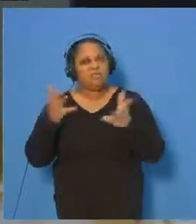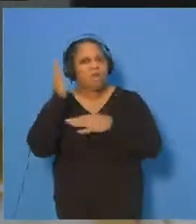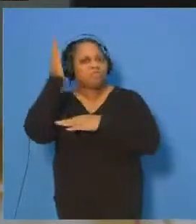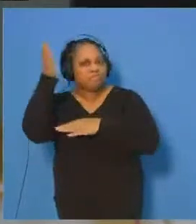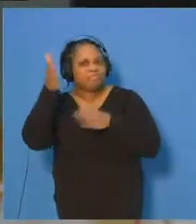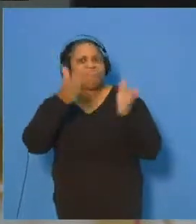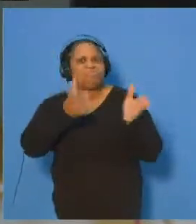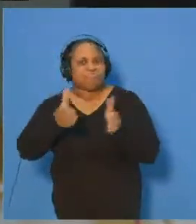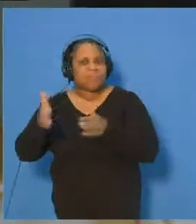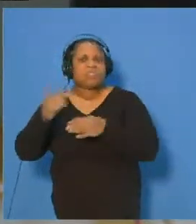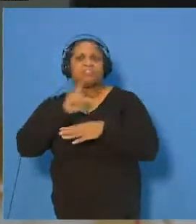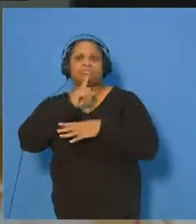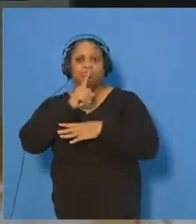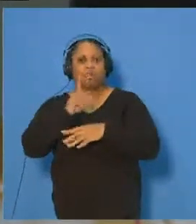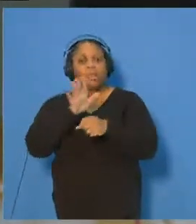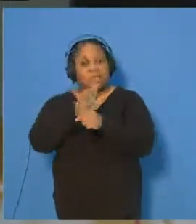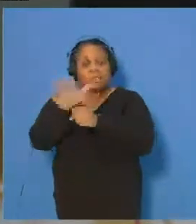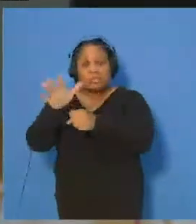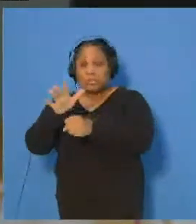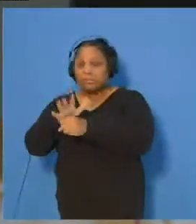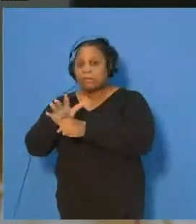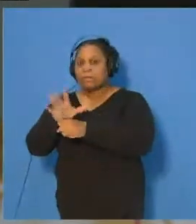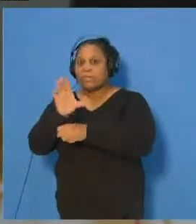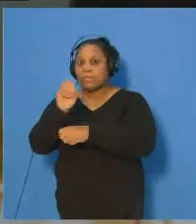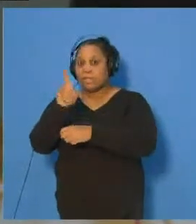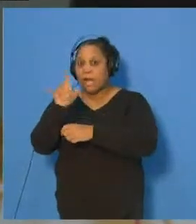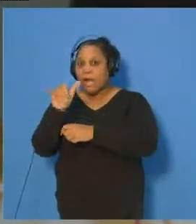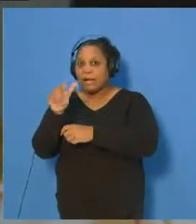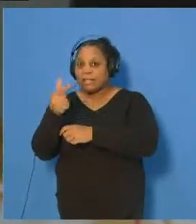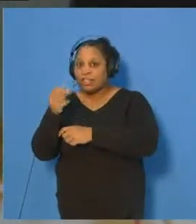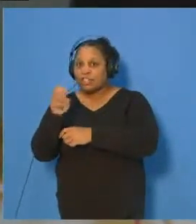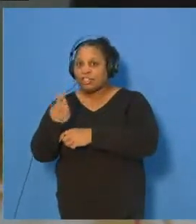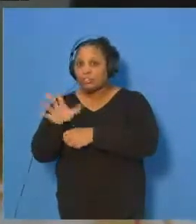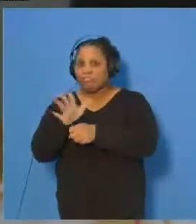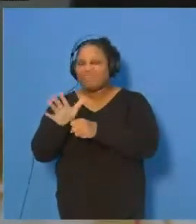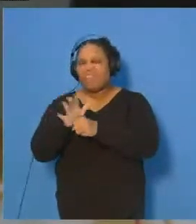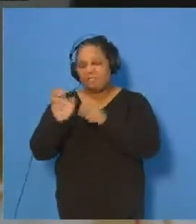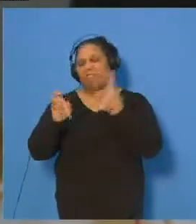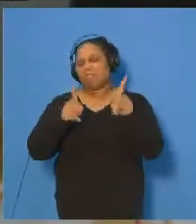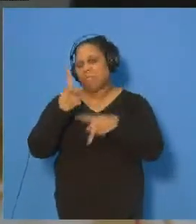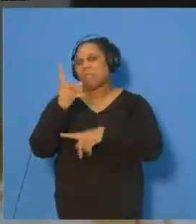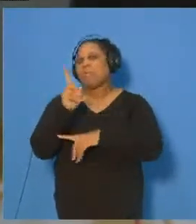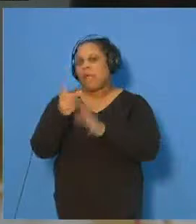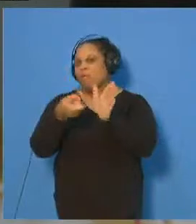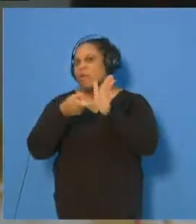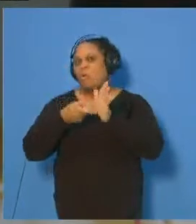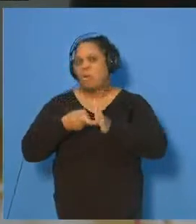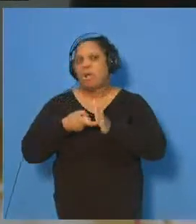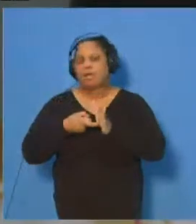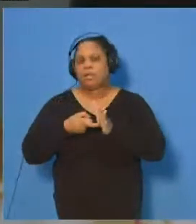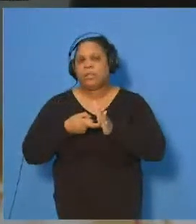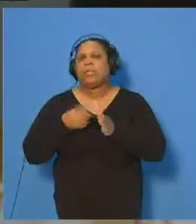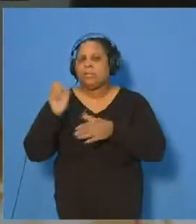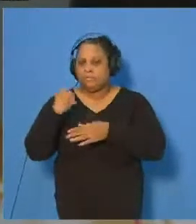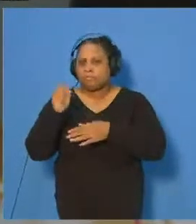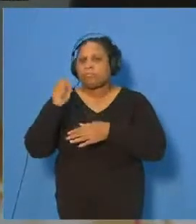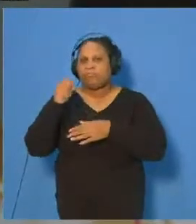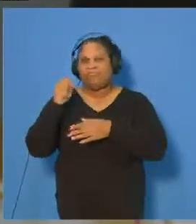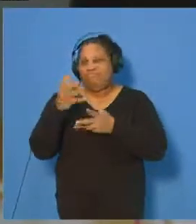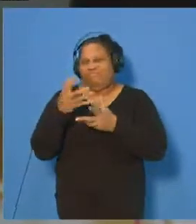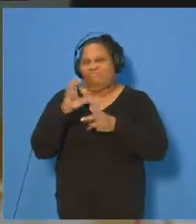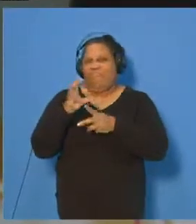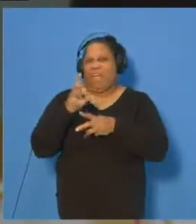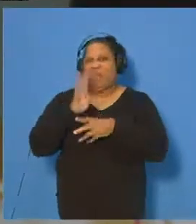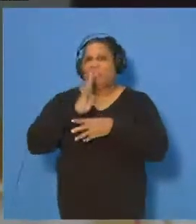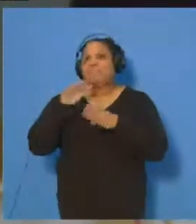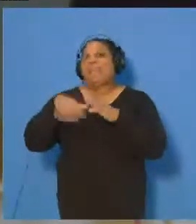with respect to ensuring that they have sufficient oxygen generation for persons that would require it. I do believe, so I don't want to speak